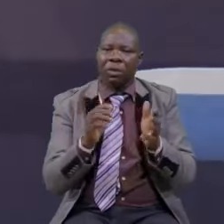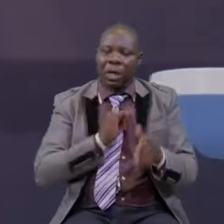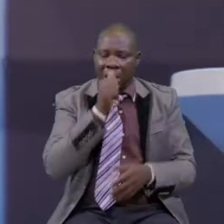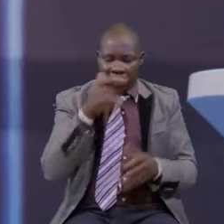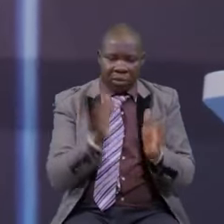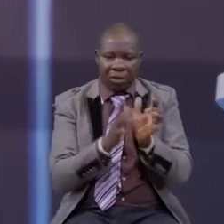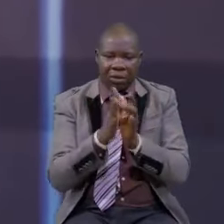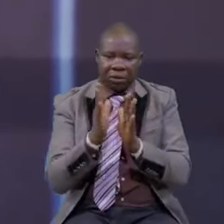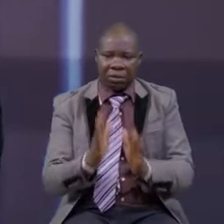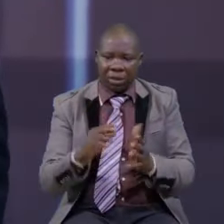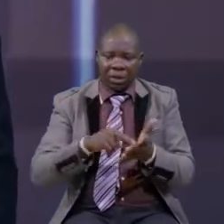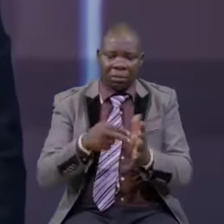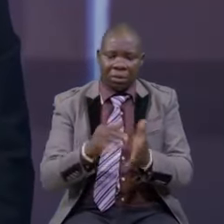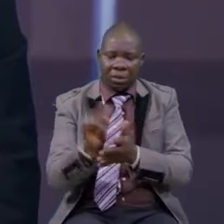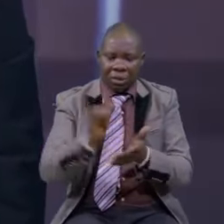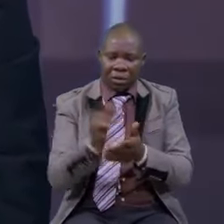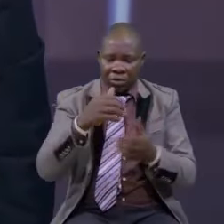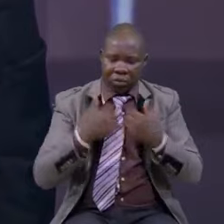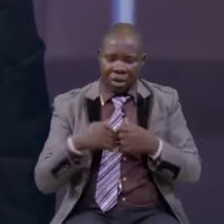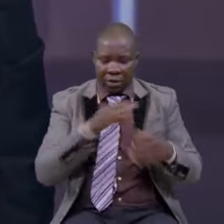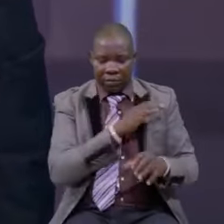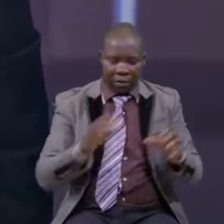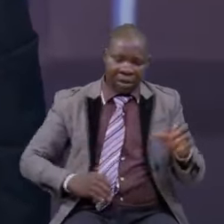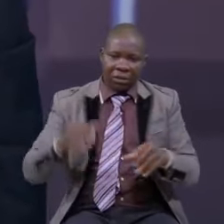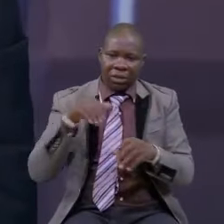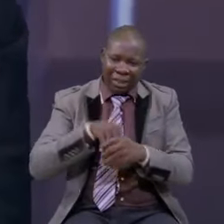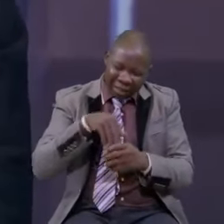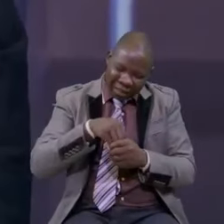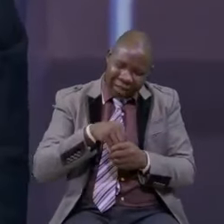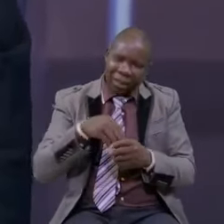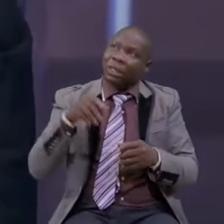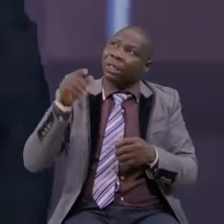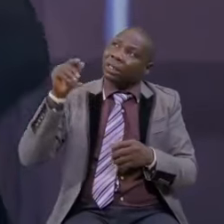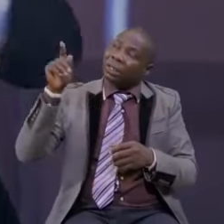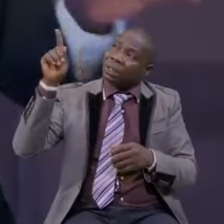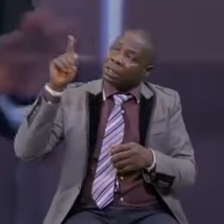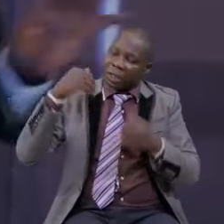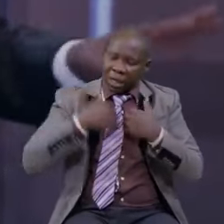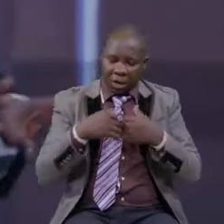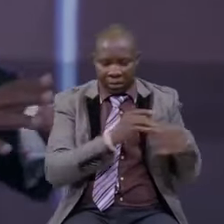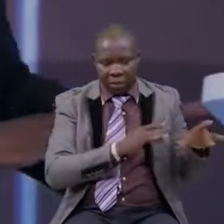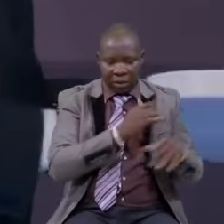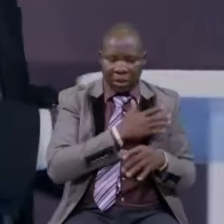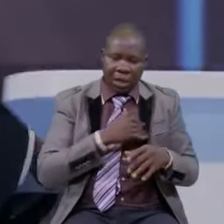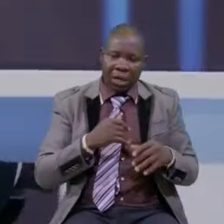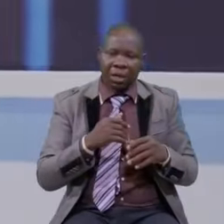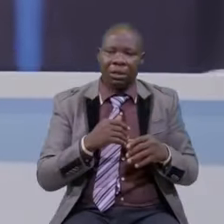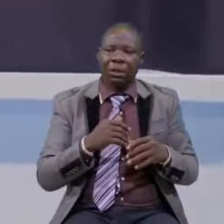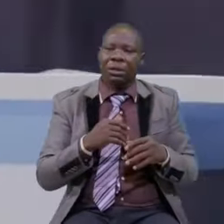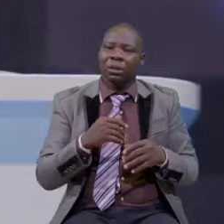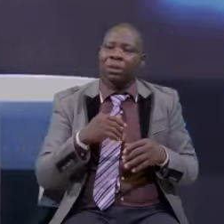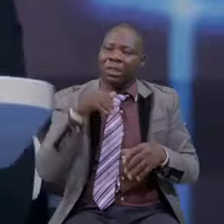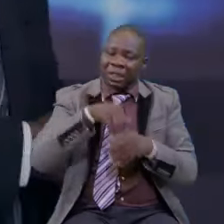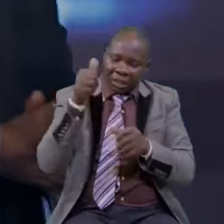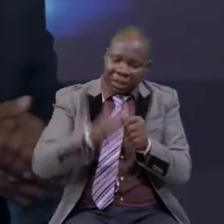the inside. He has mercy and compassion. In everything you do, everywhere